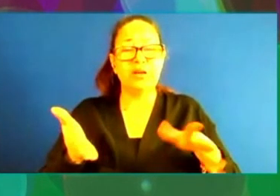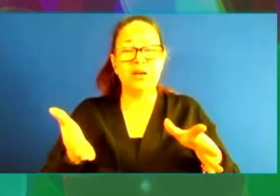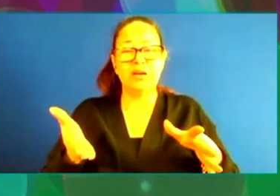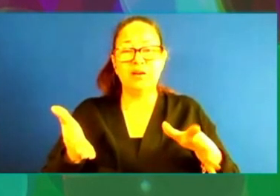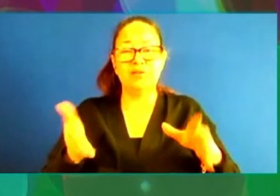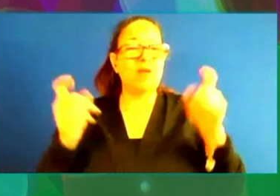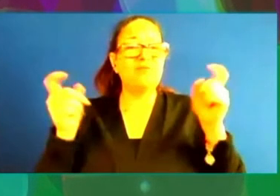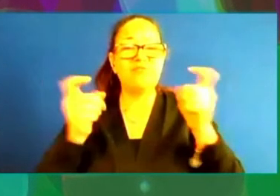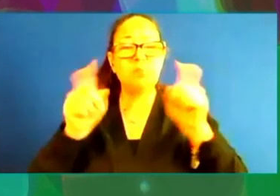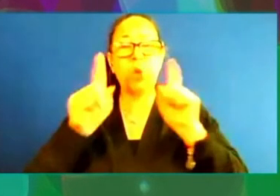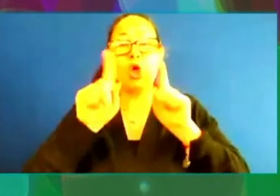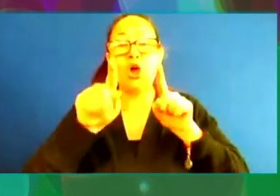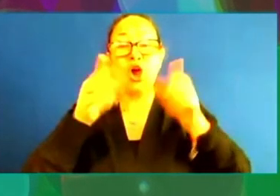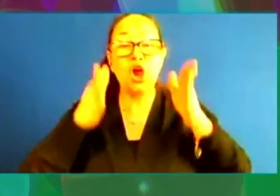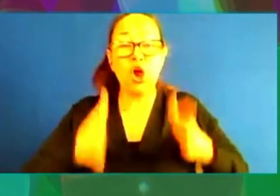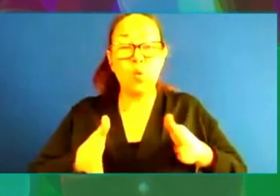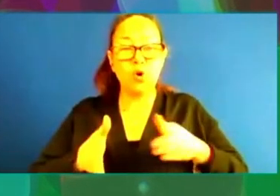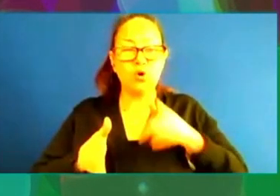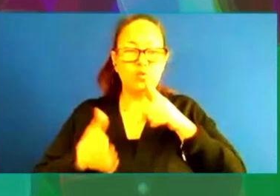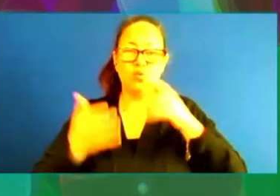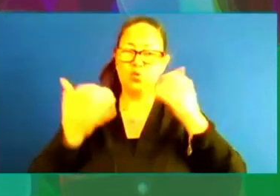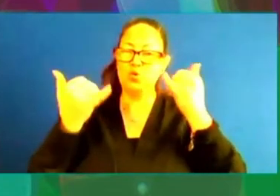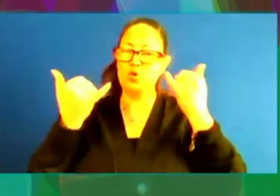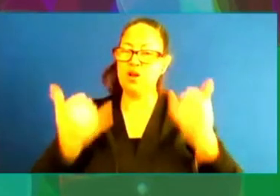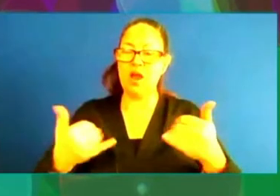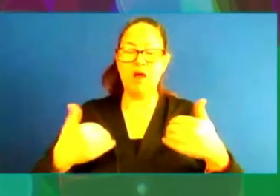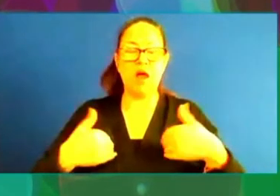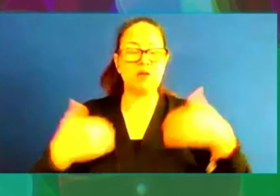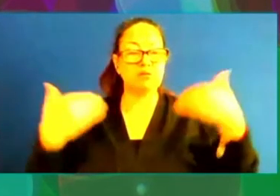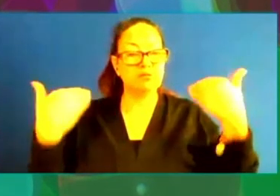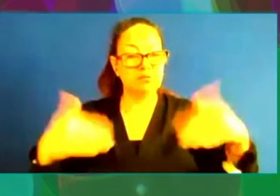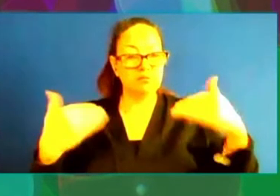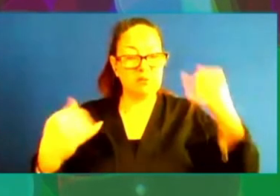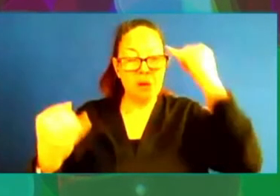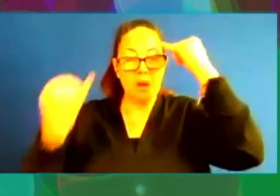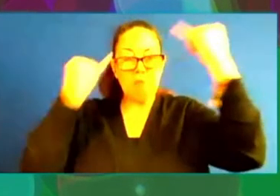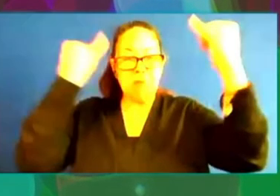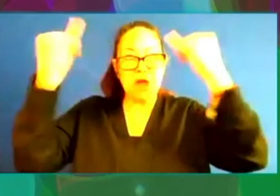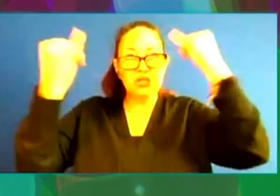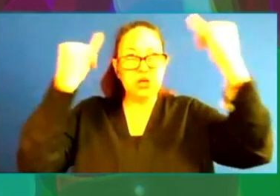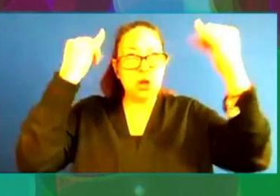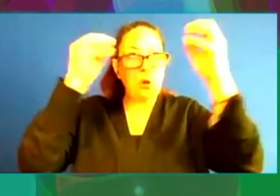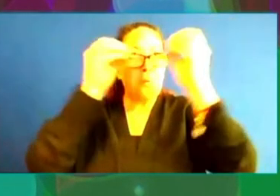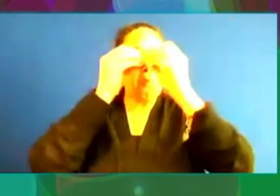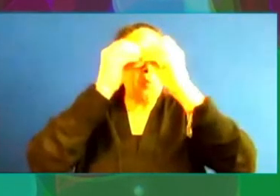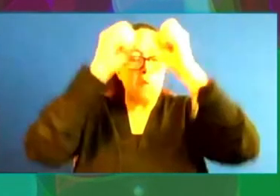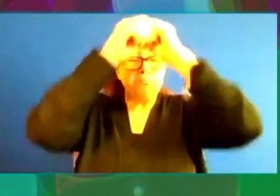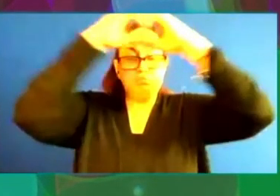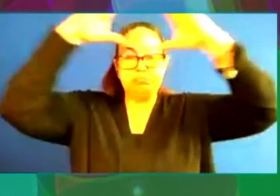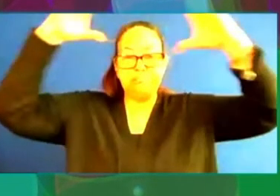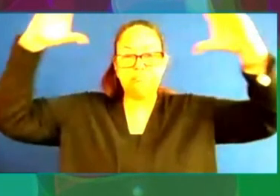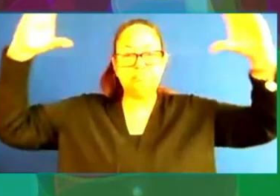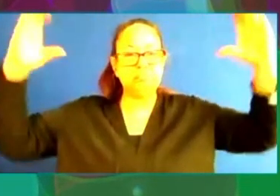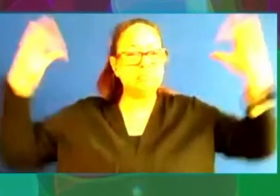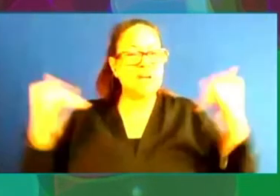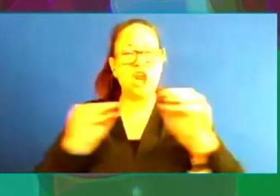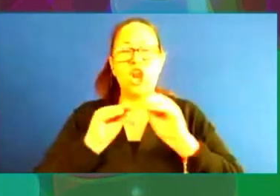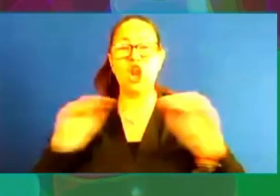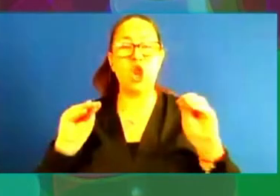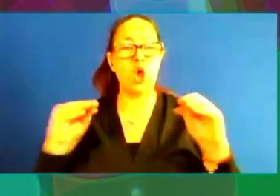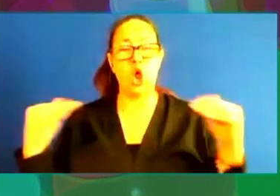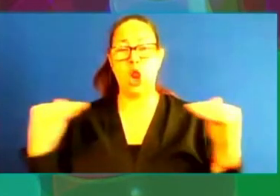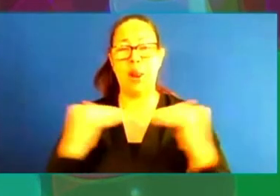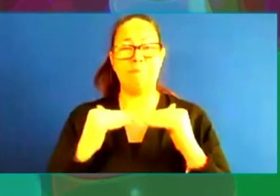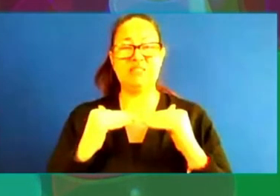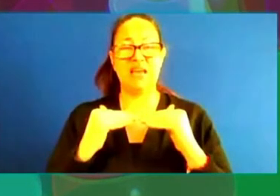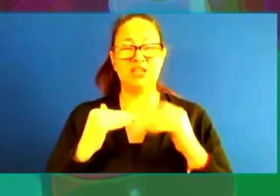festival goer who now has an unfettered imagination, you know, after coming into this space. Like there are no limitations. And so when you walk into